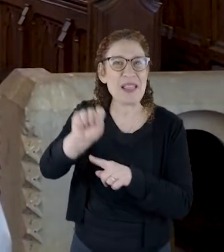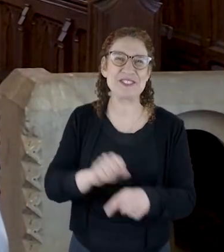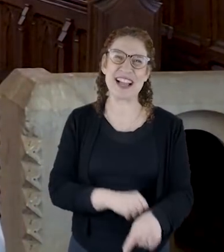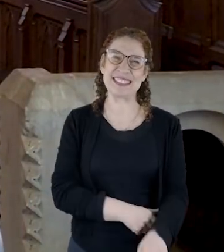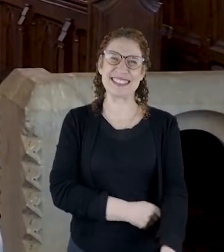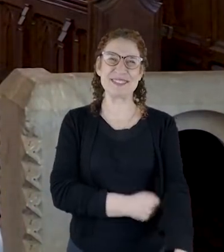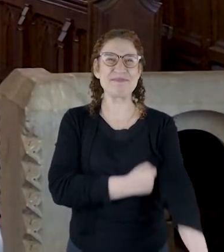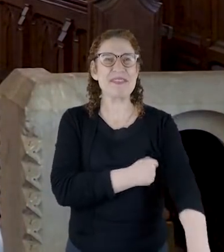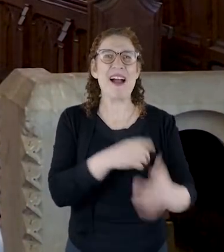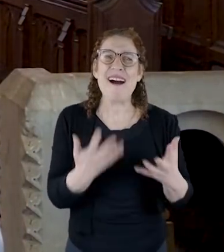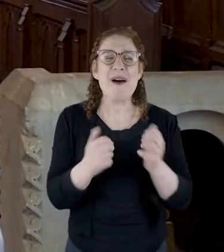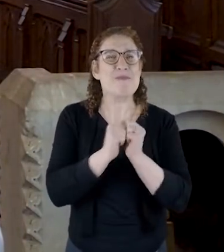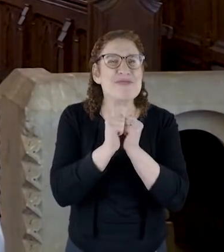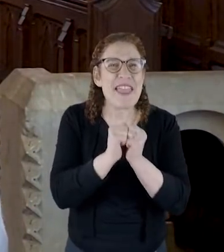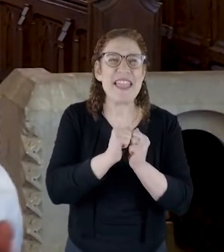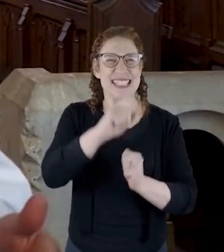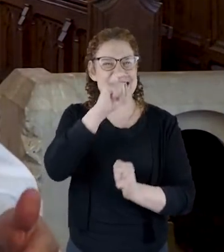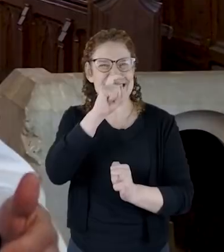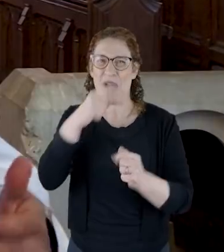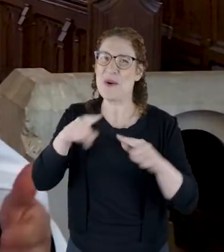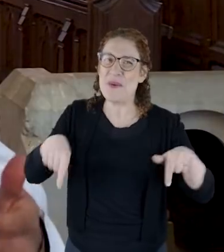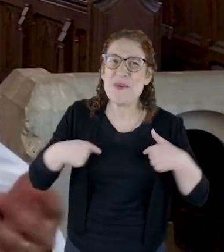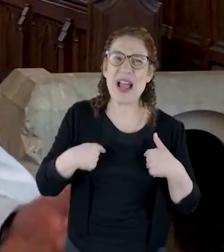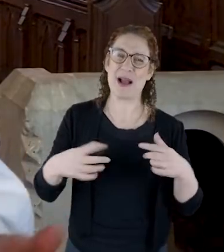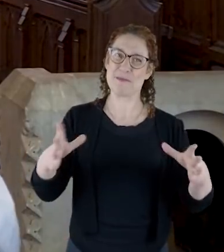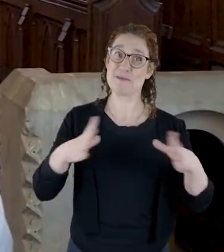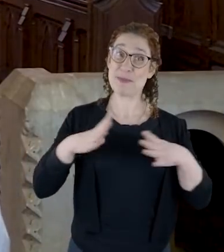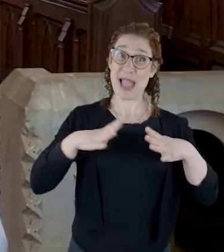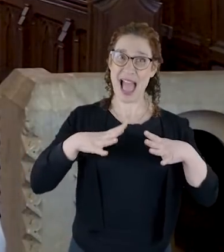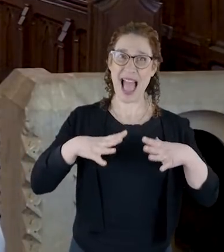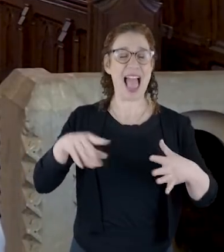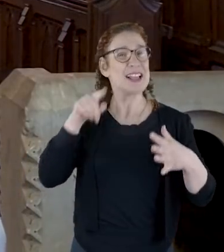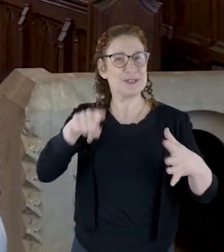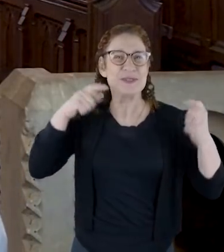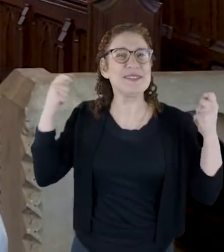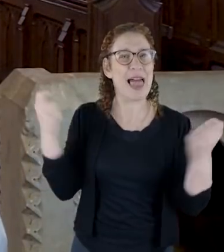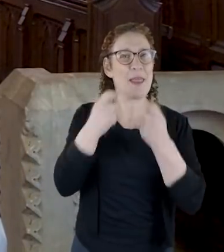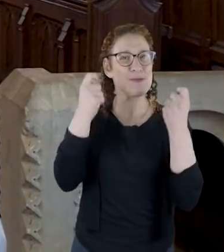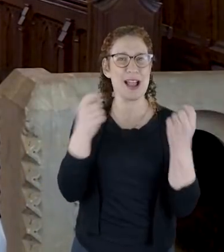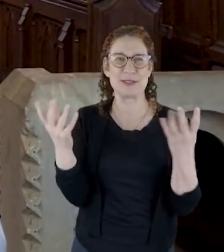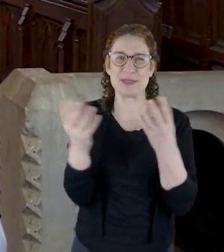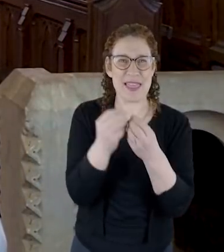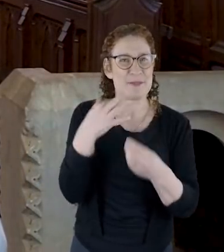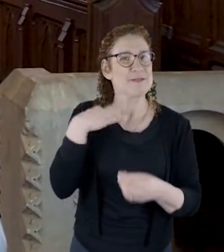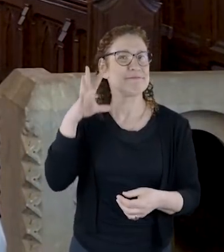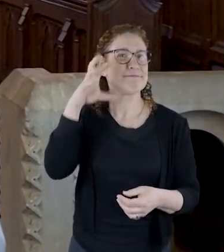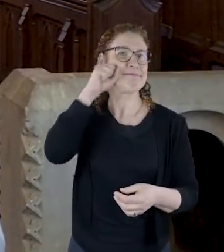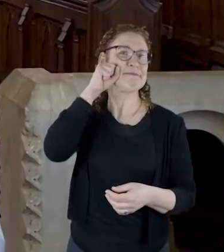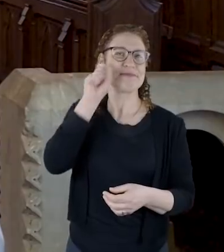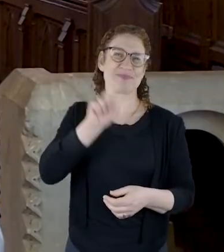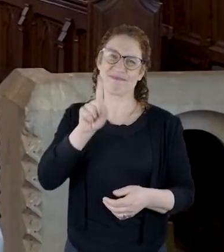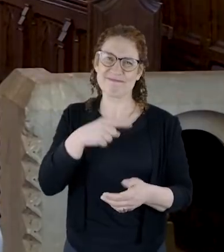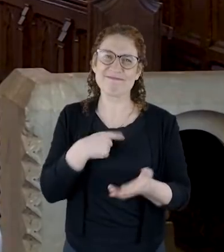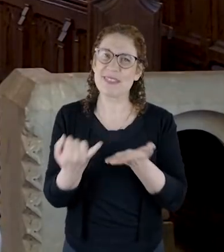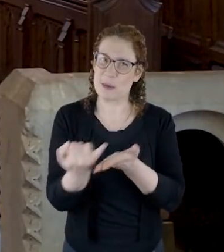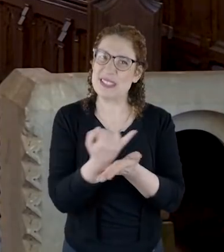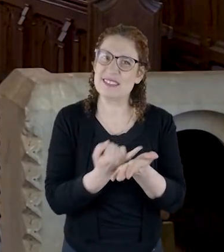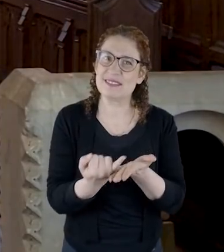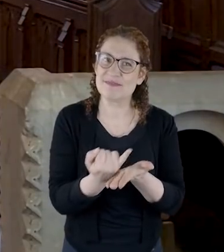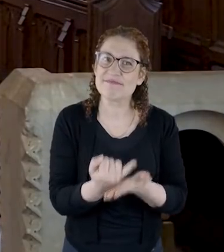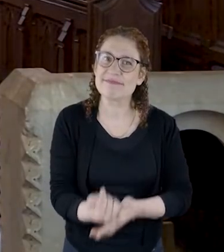And so, brothers and sisters, as we prepare to celebrate, let us call to mind our sins.